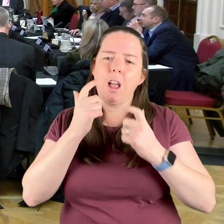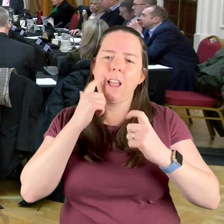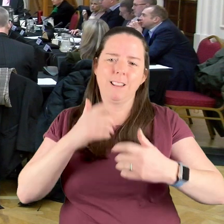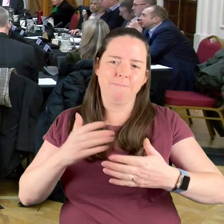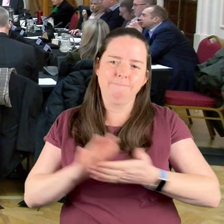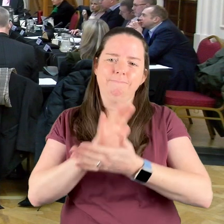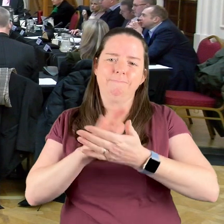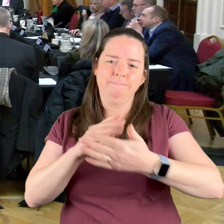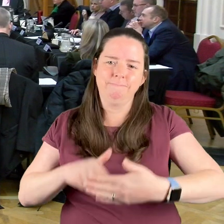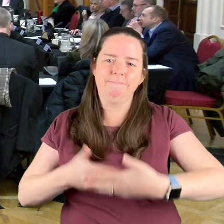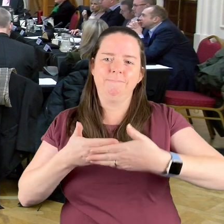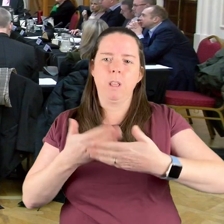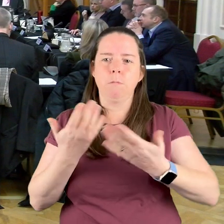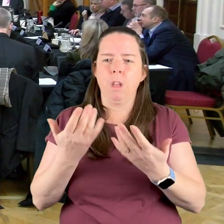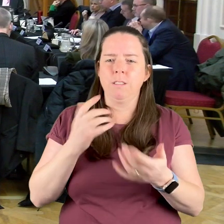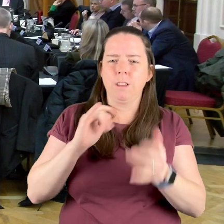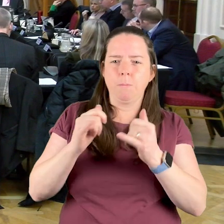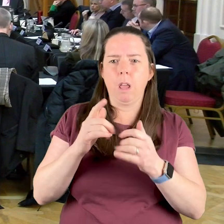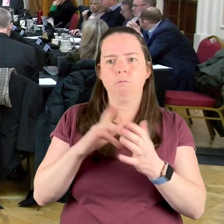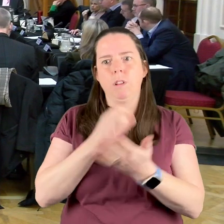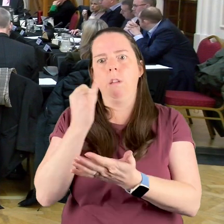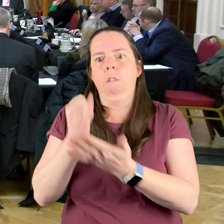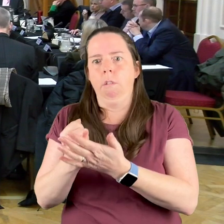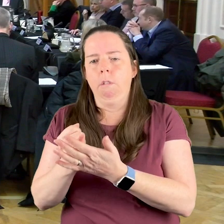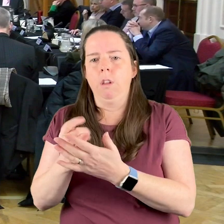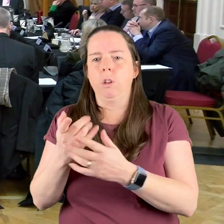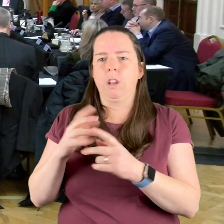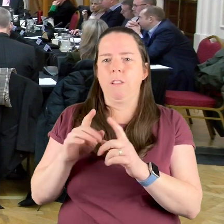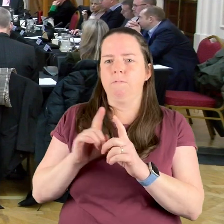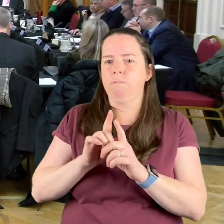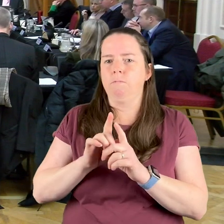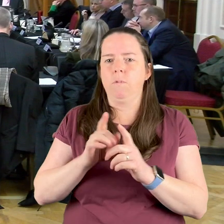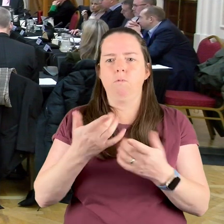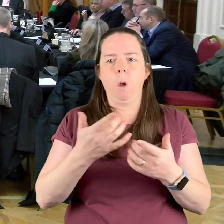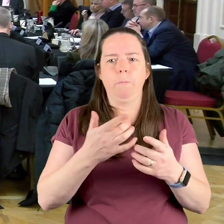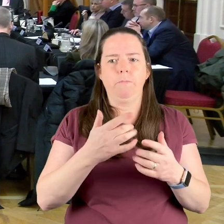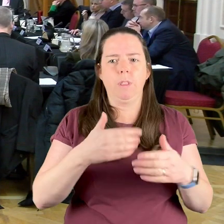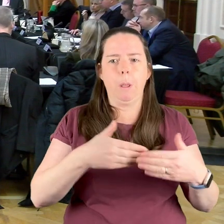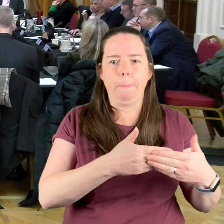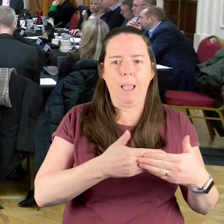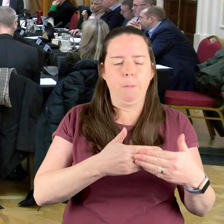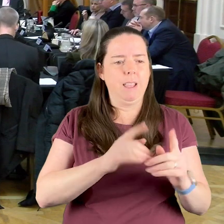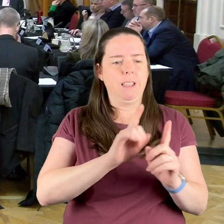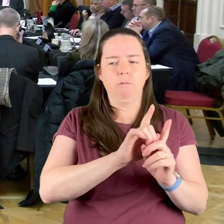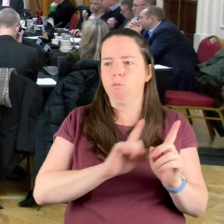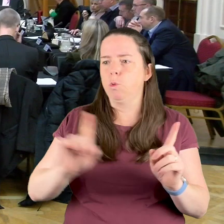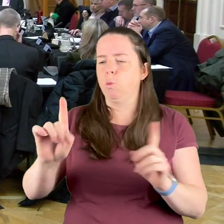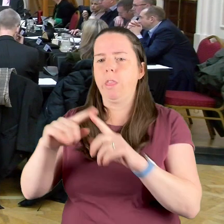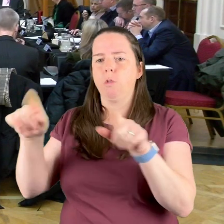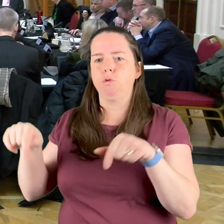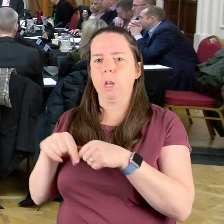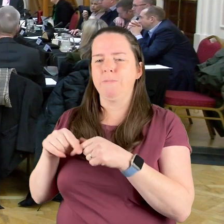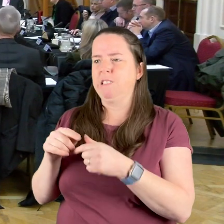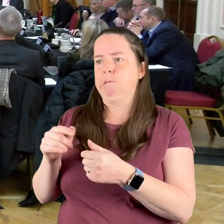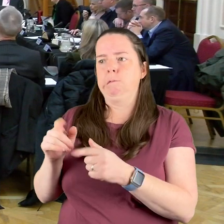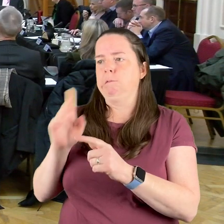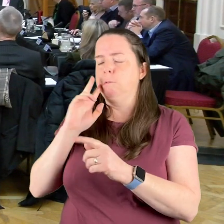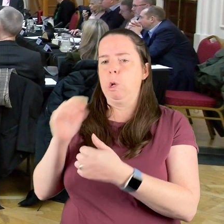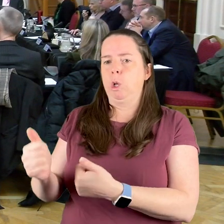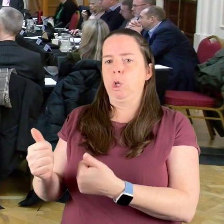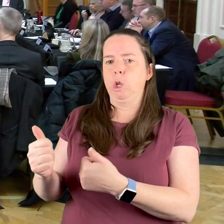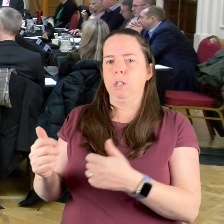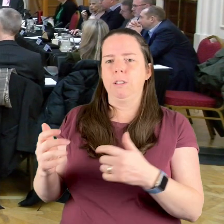sometimes things really, really go bad. And you can go from one room whereby you have a live baby to another room where actually things are not really looking